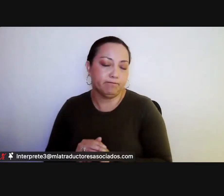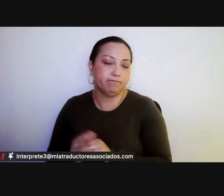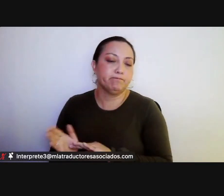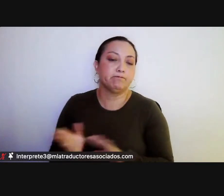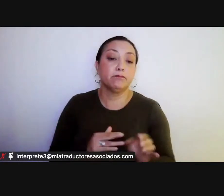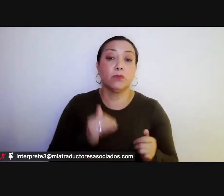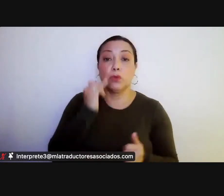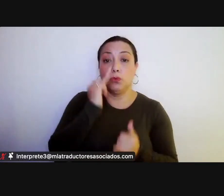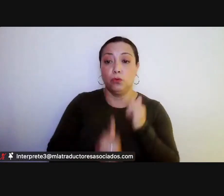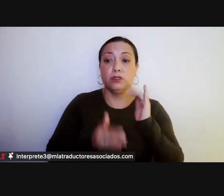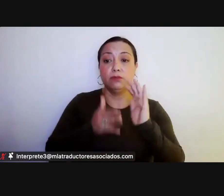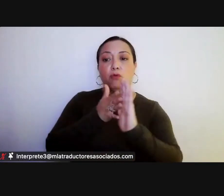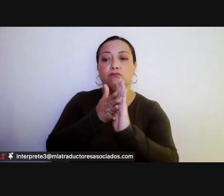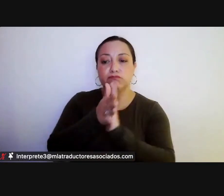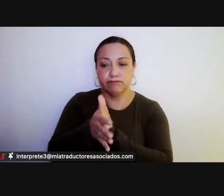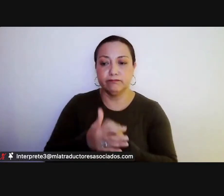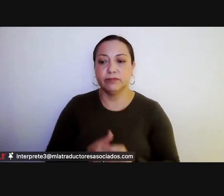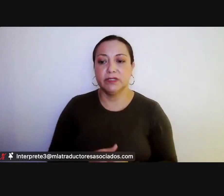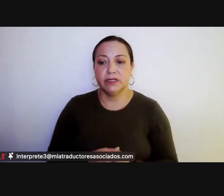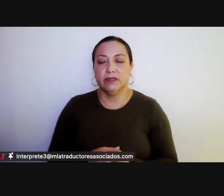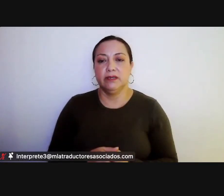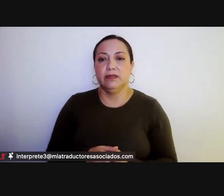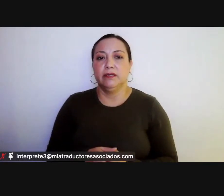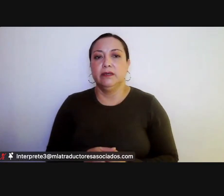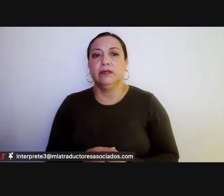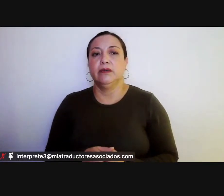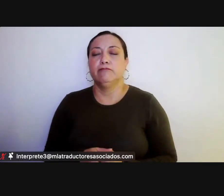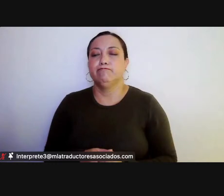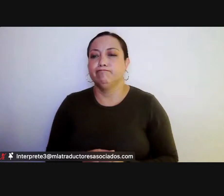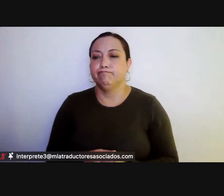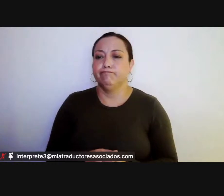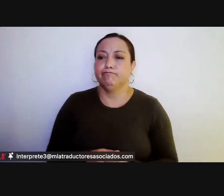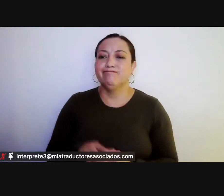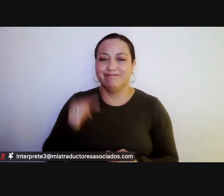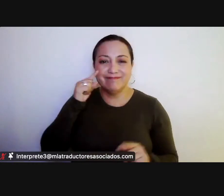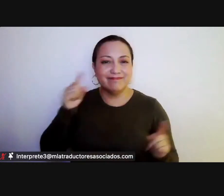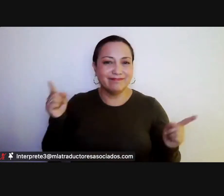developed by the pandemic. I'm going to mention